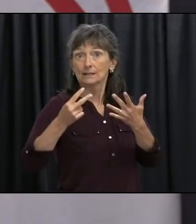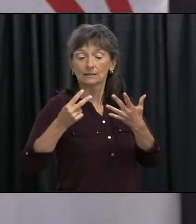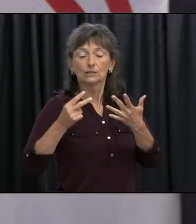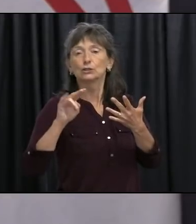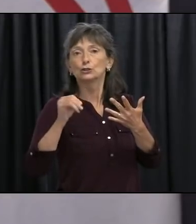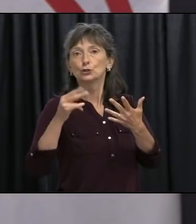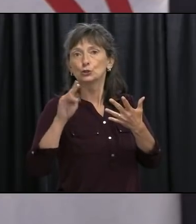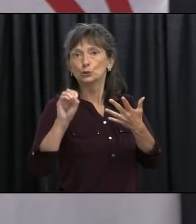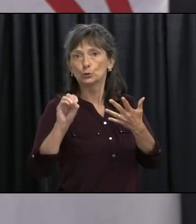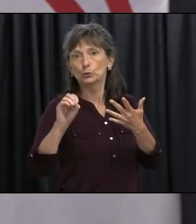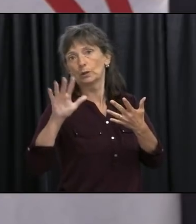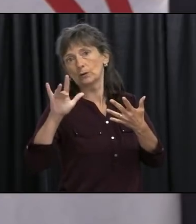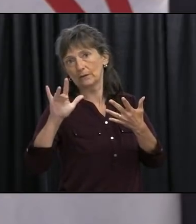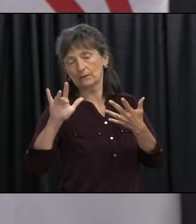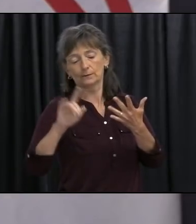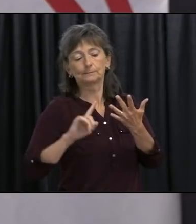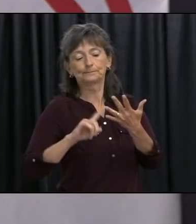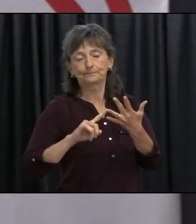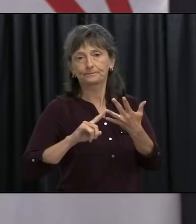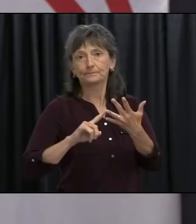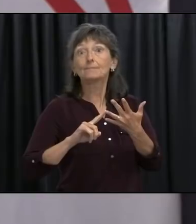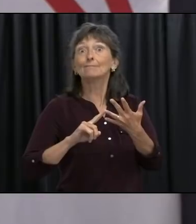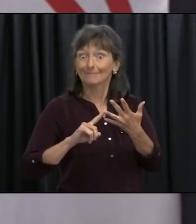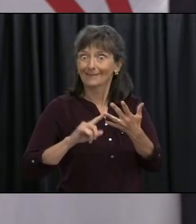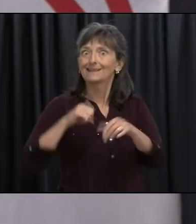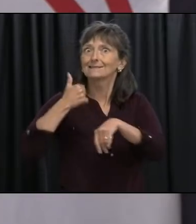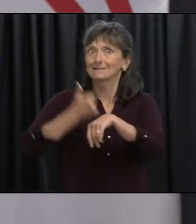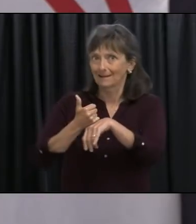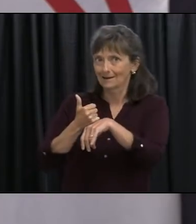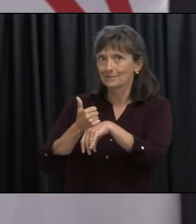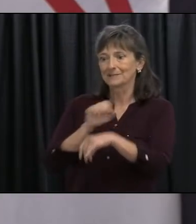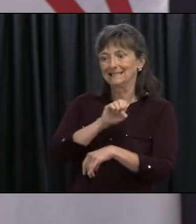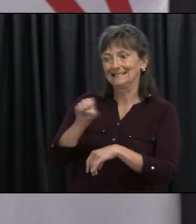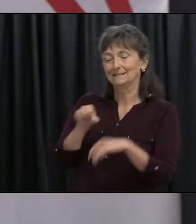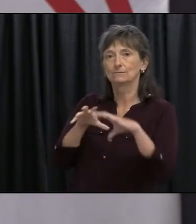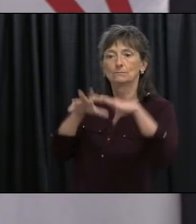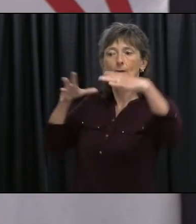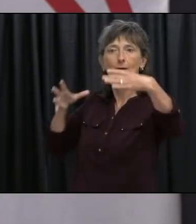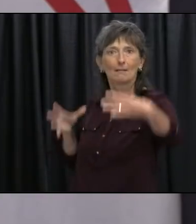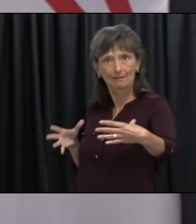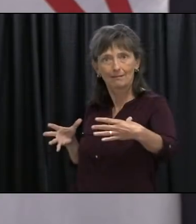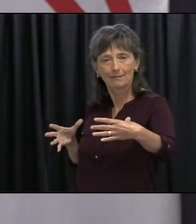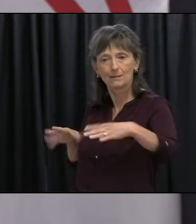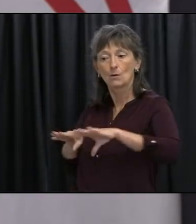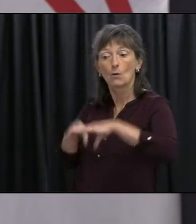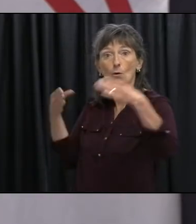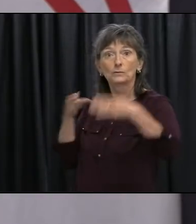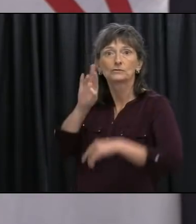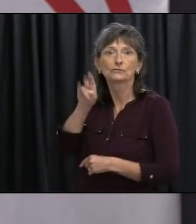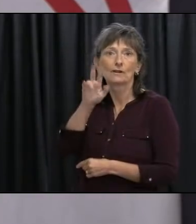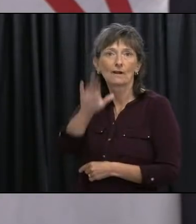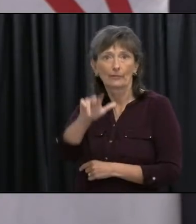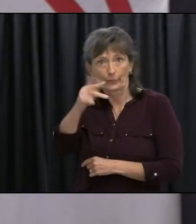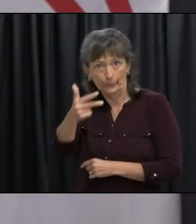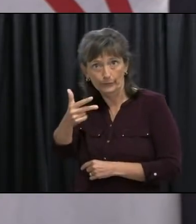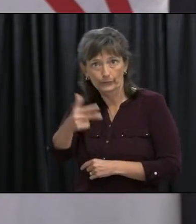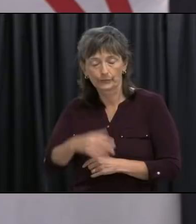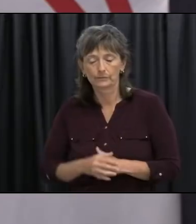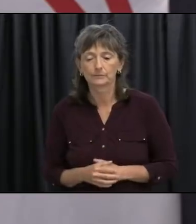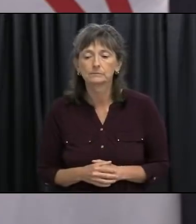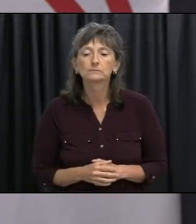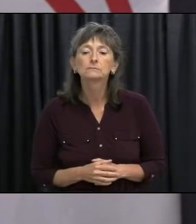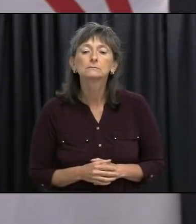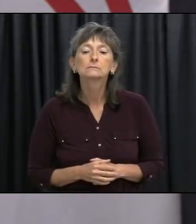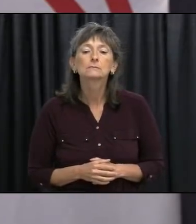25th. And then to, of course, the creation of the Atlantic bubble, or the opening of the Atlantic bubble, on July 3rd. So as you